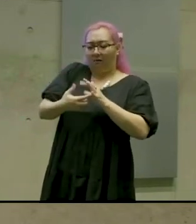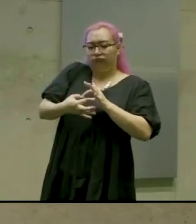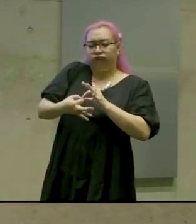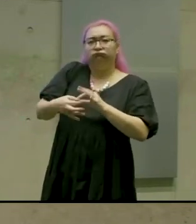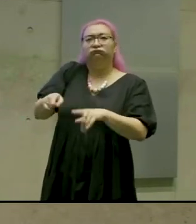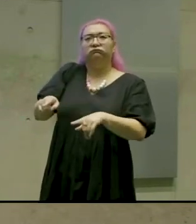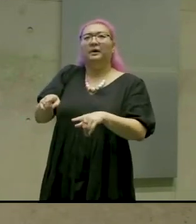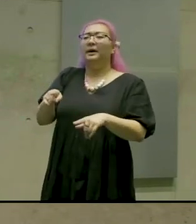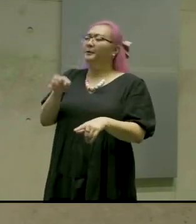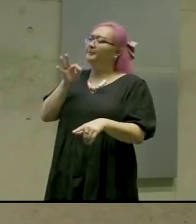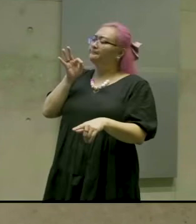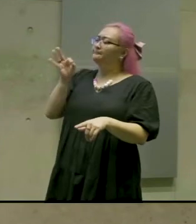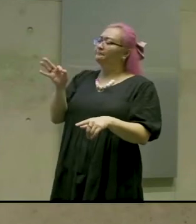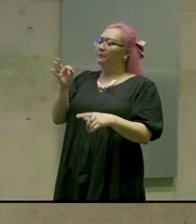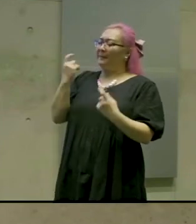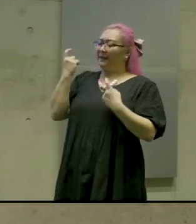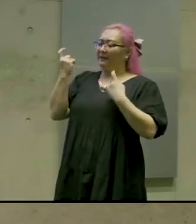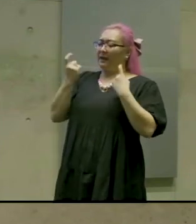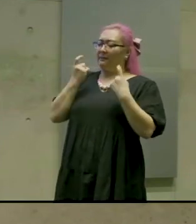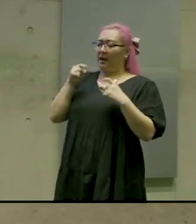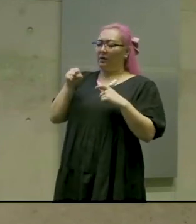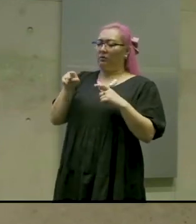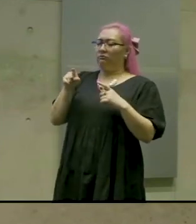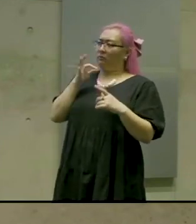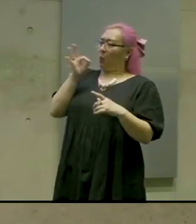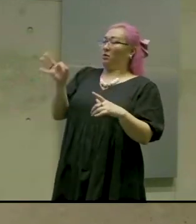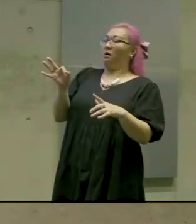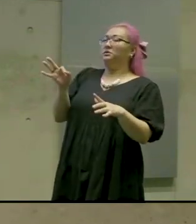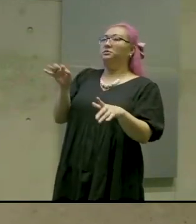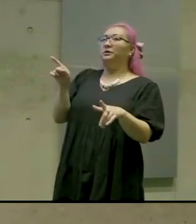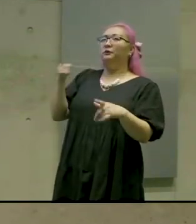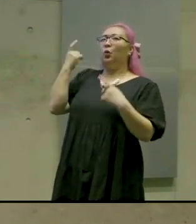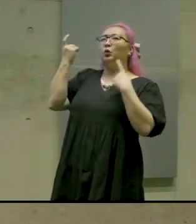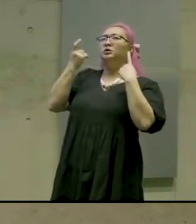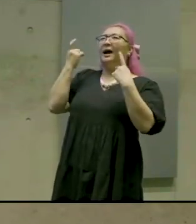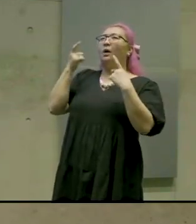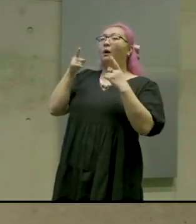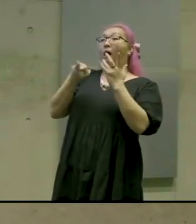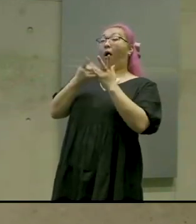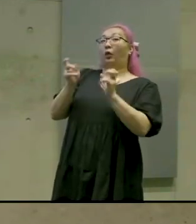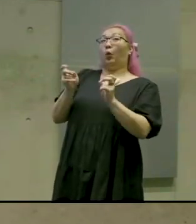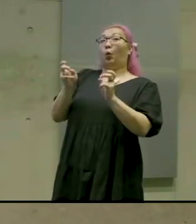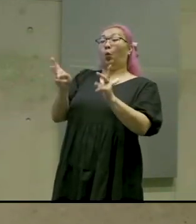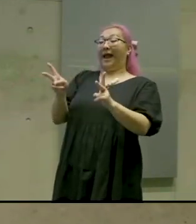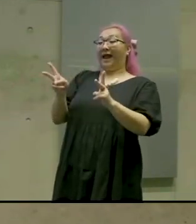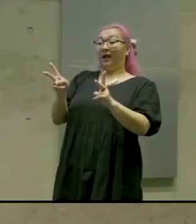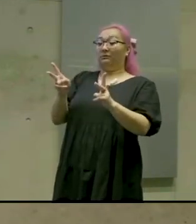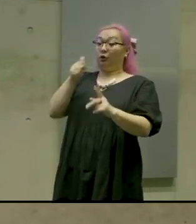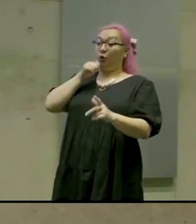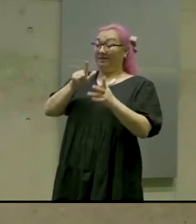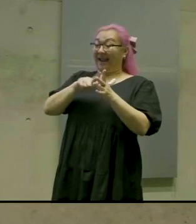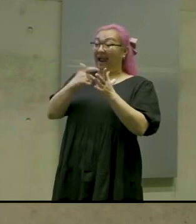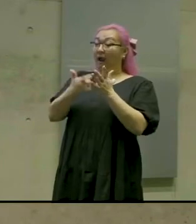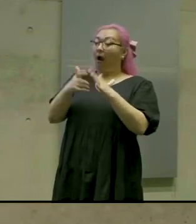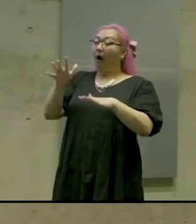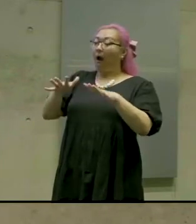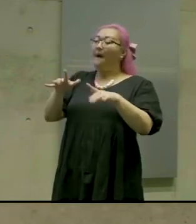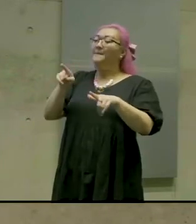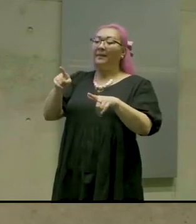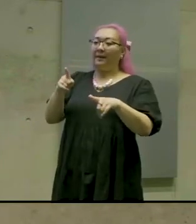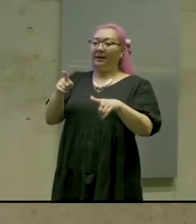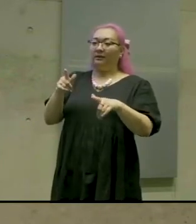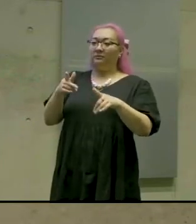you might do a project similar to this in a way that means that people could access it at home without coming to a specific installation.